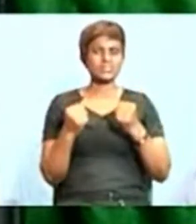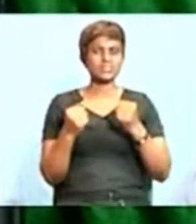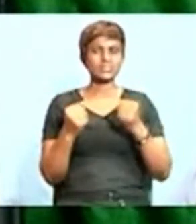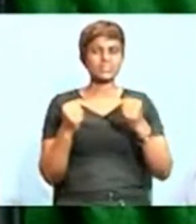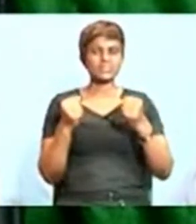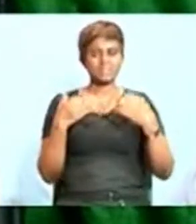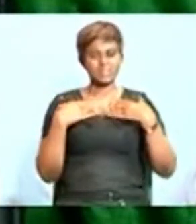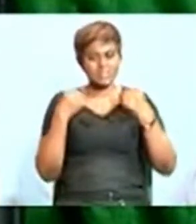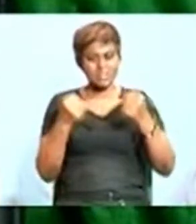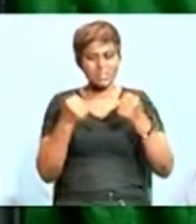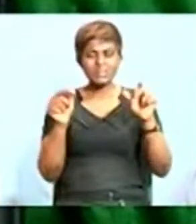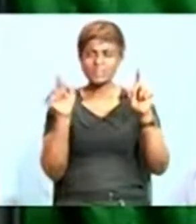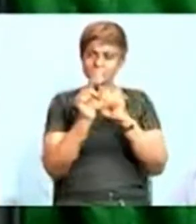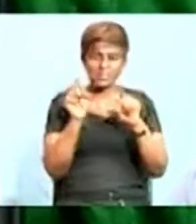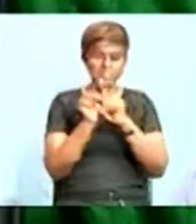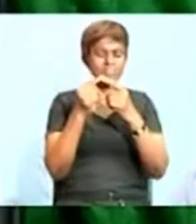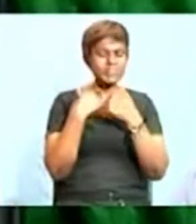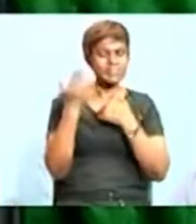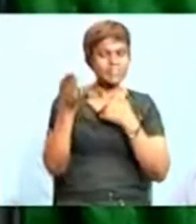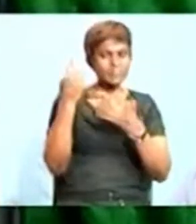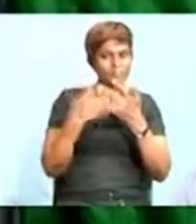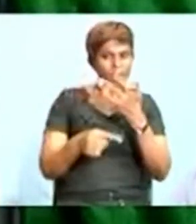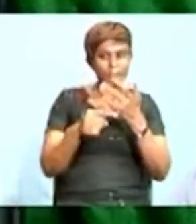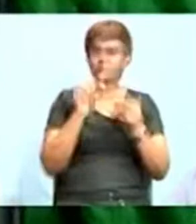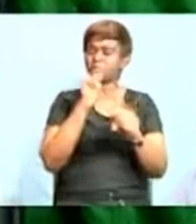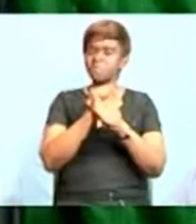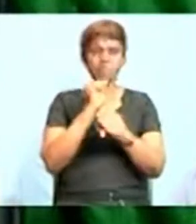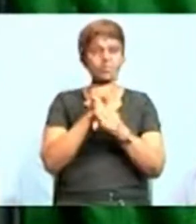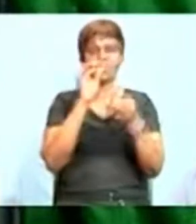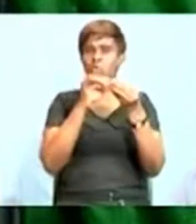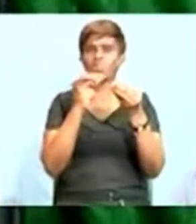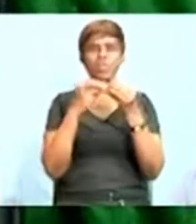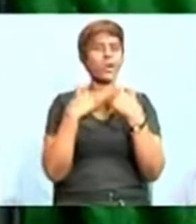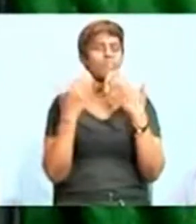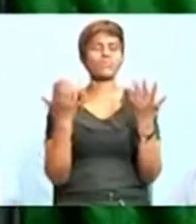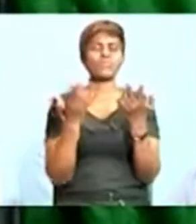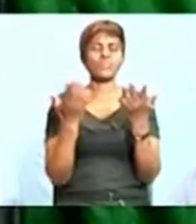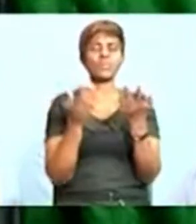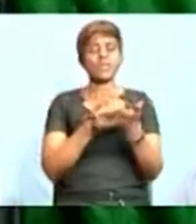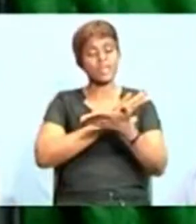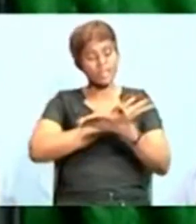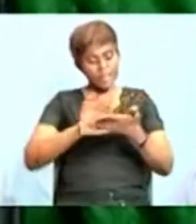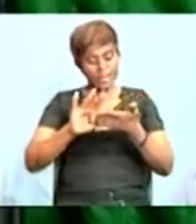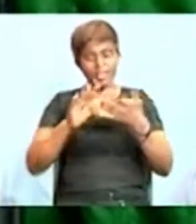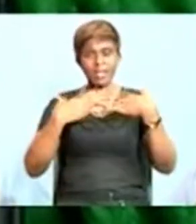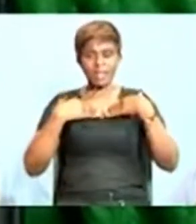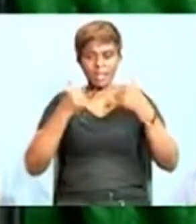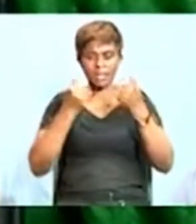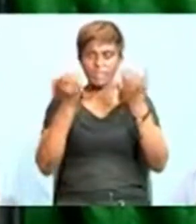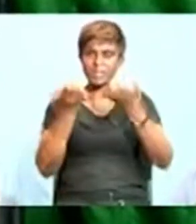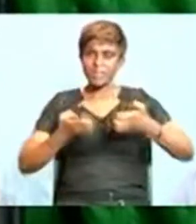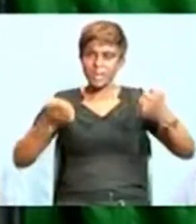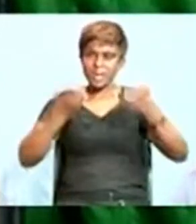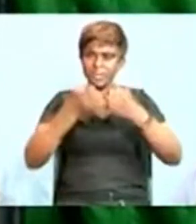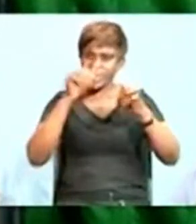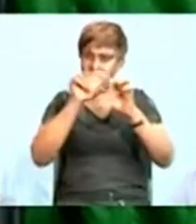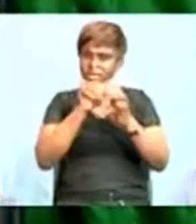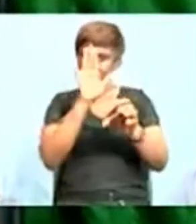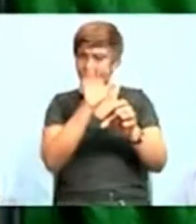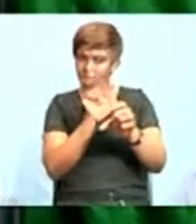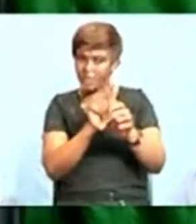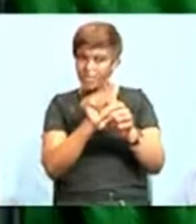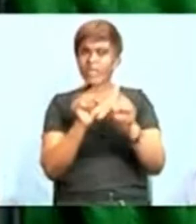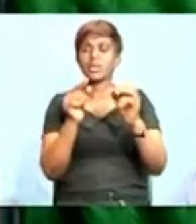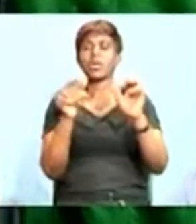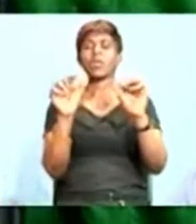being healthy, there is usually less production. A clean and healthy environment is part and parcel of the